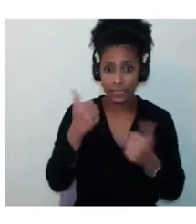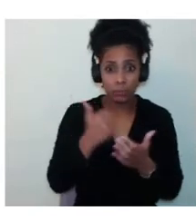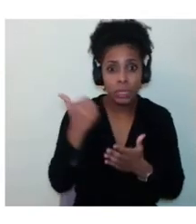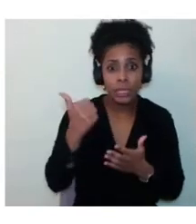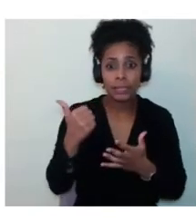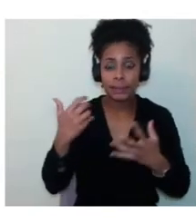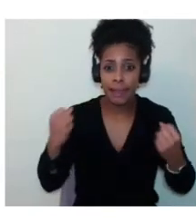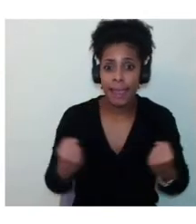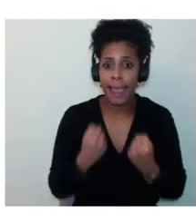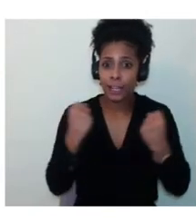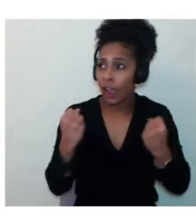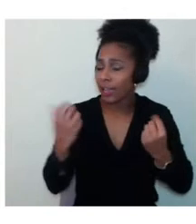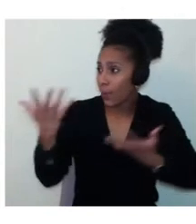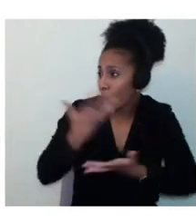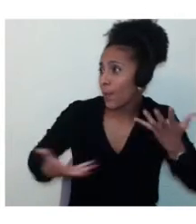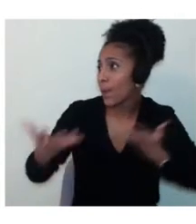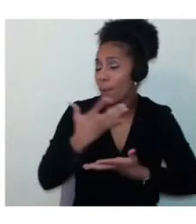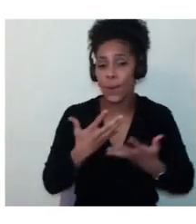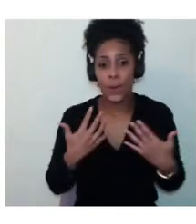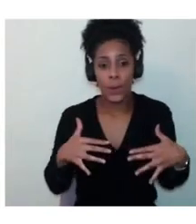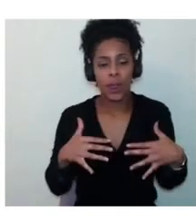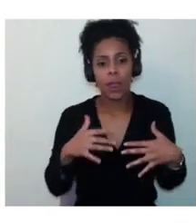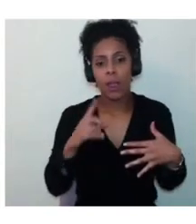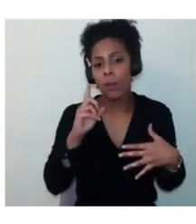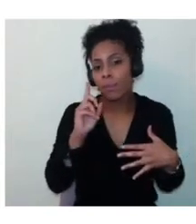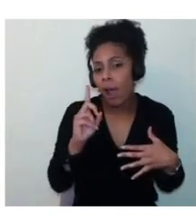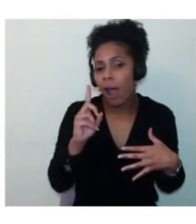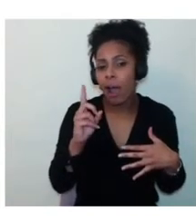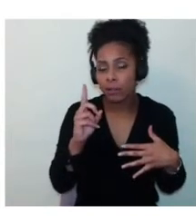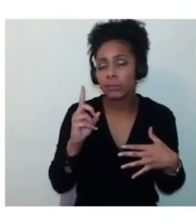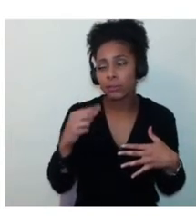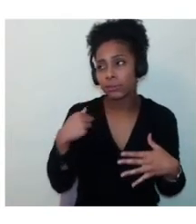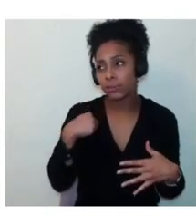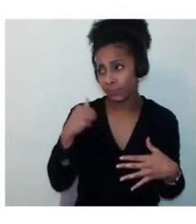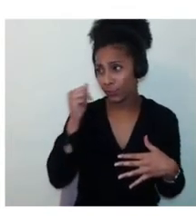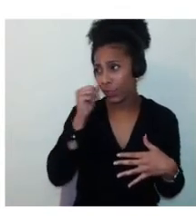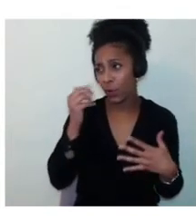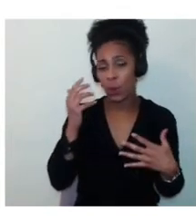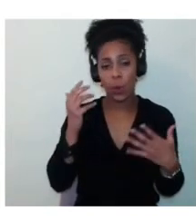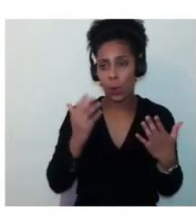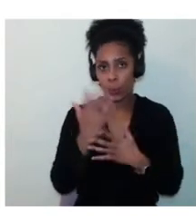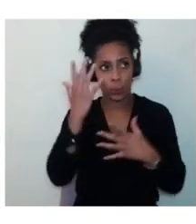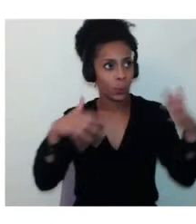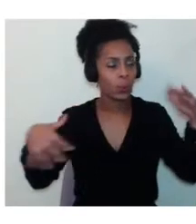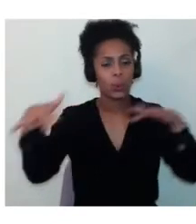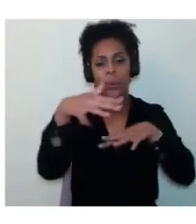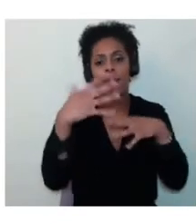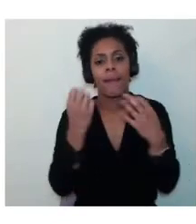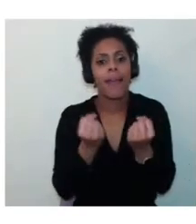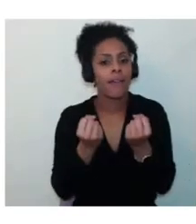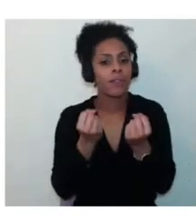all know that in the whole realm of everything, there are so many competing demands on time